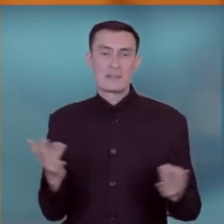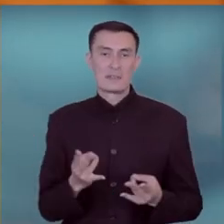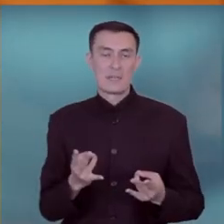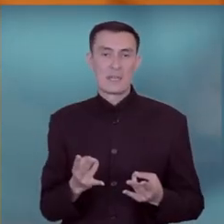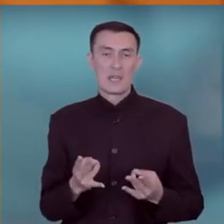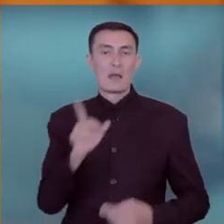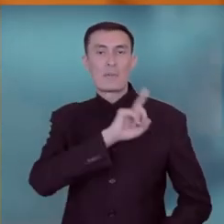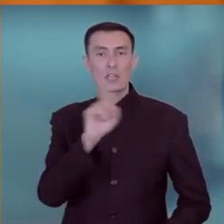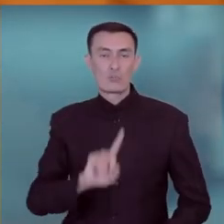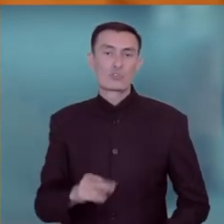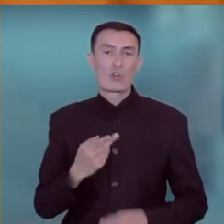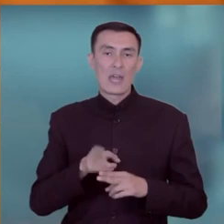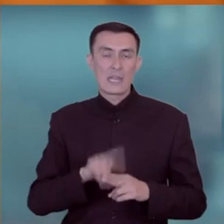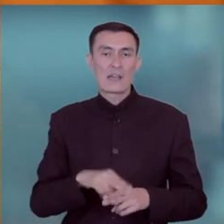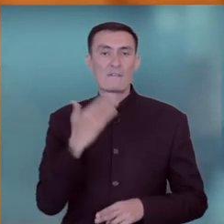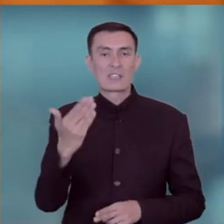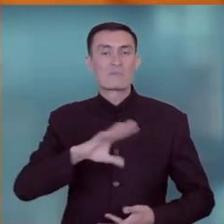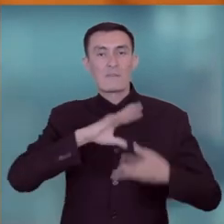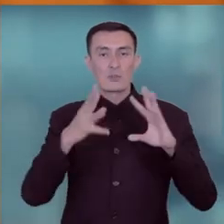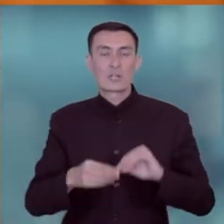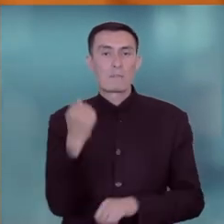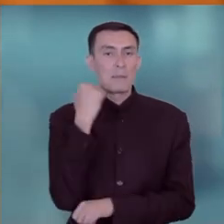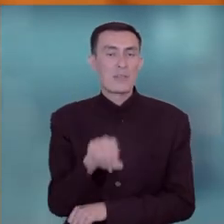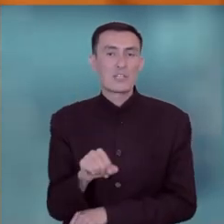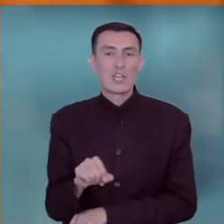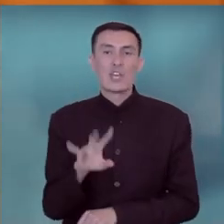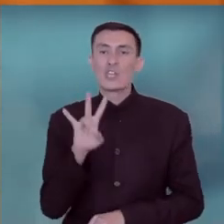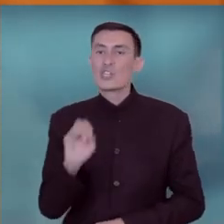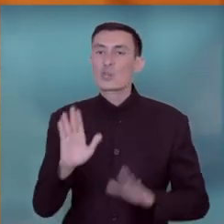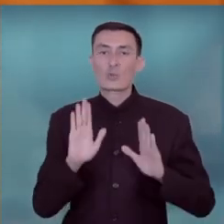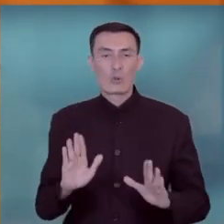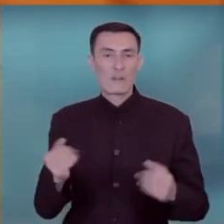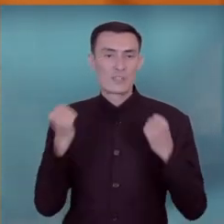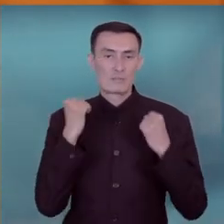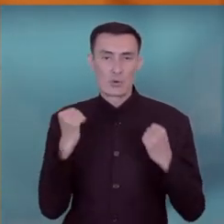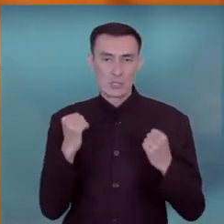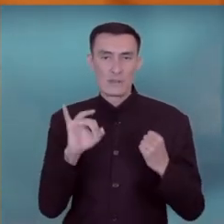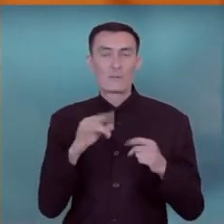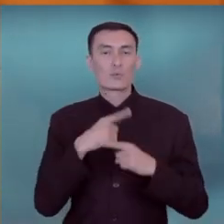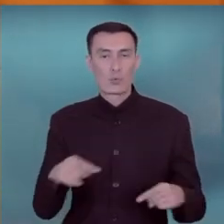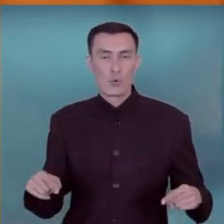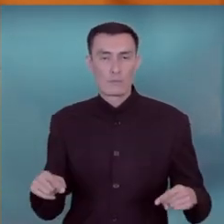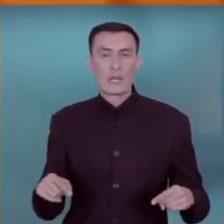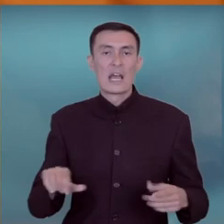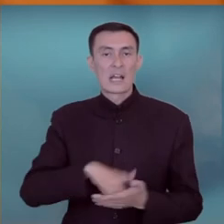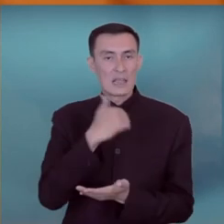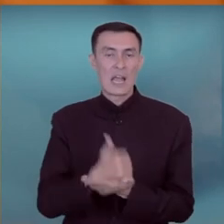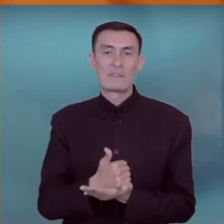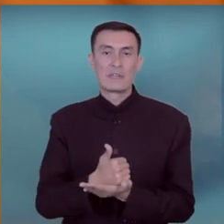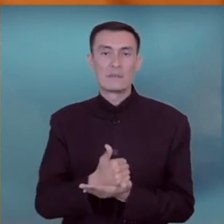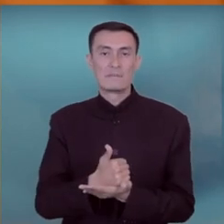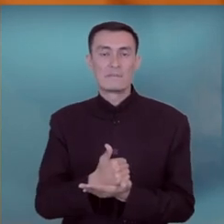dream and believe, because it will result in victories, not only in sport, but also